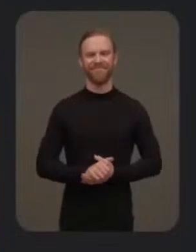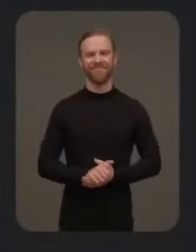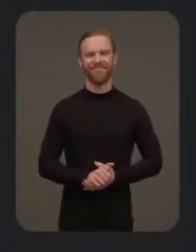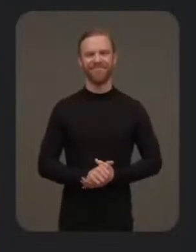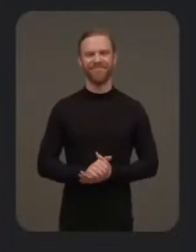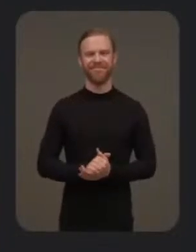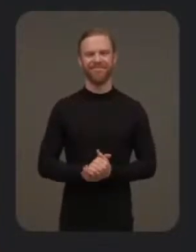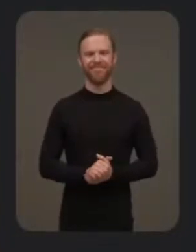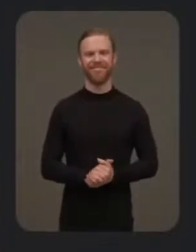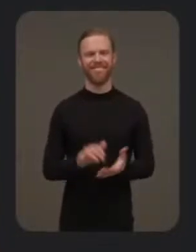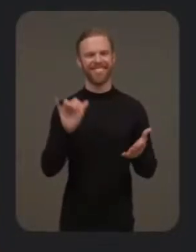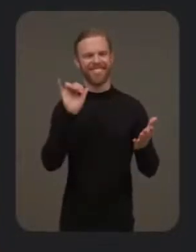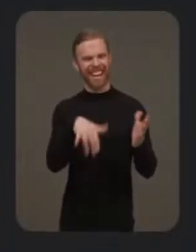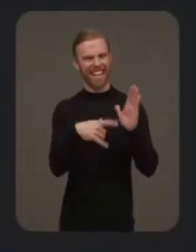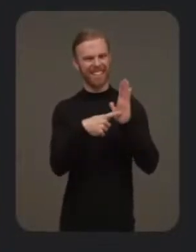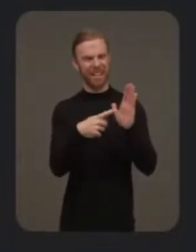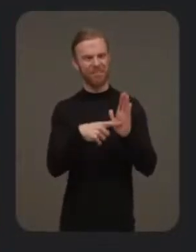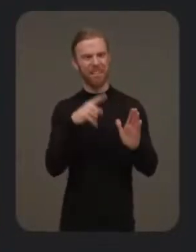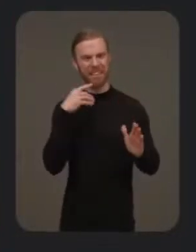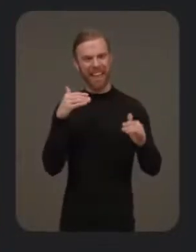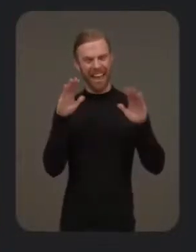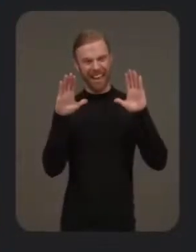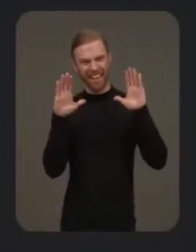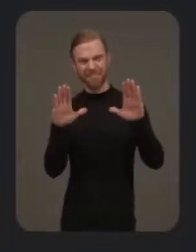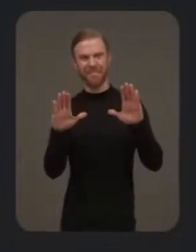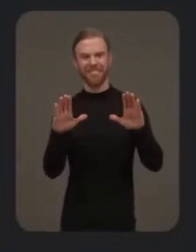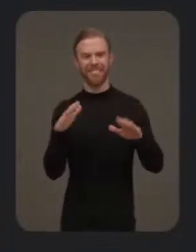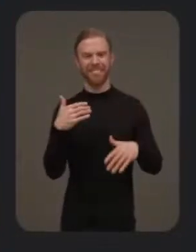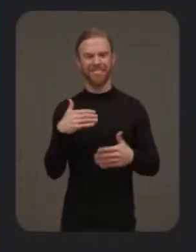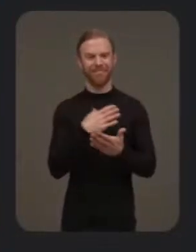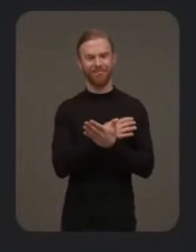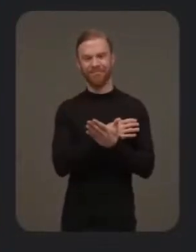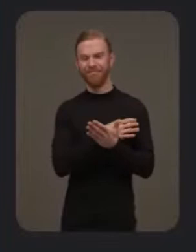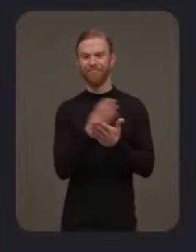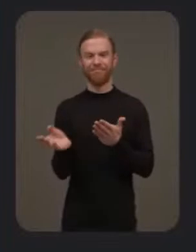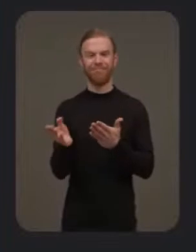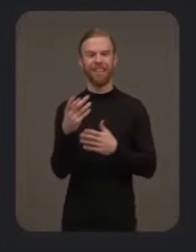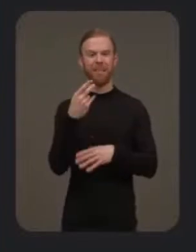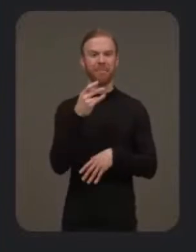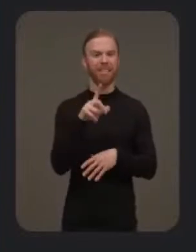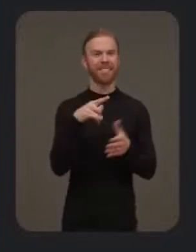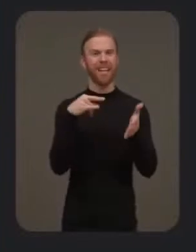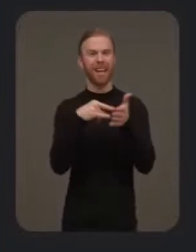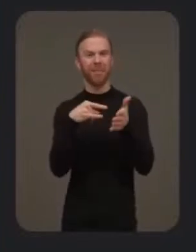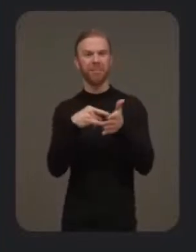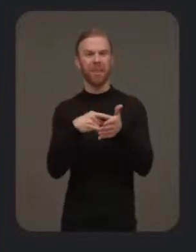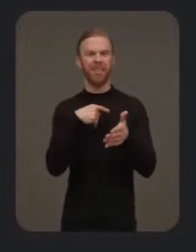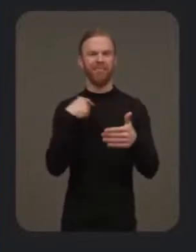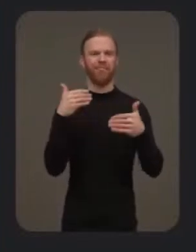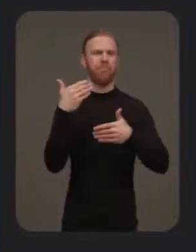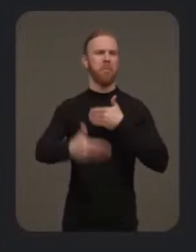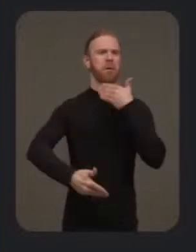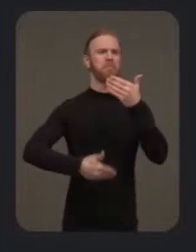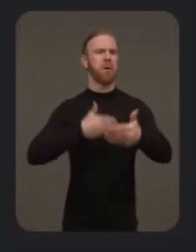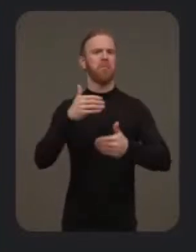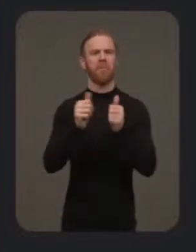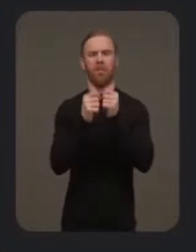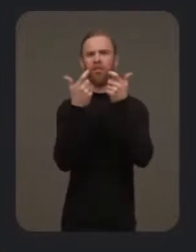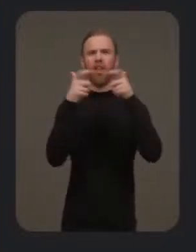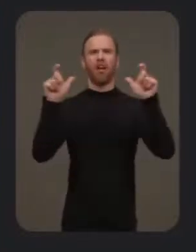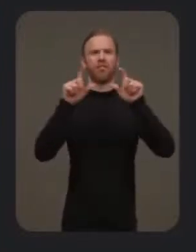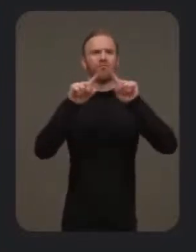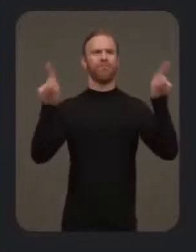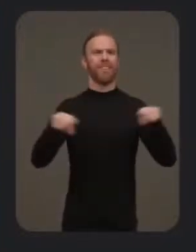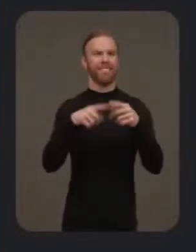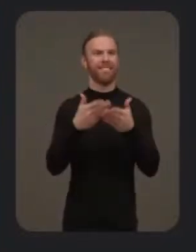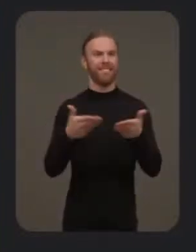That demo was awesome. Across Pixel and Android, we're making huge strides with large screen devices.